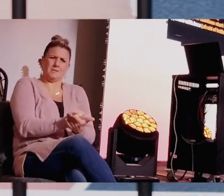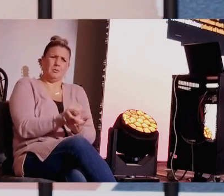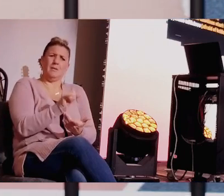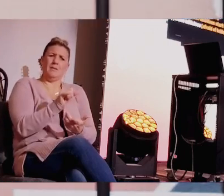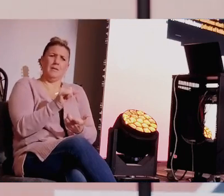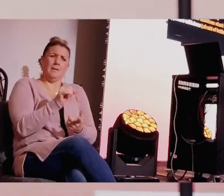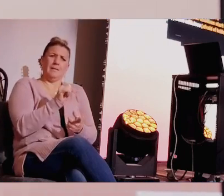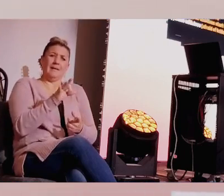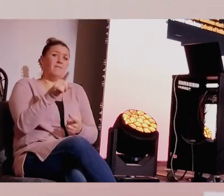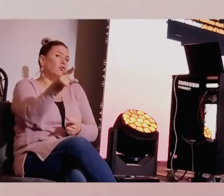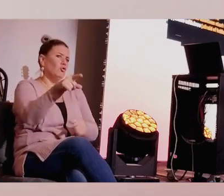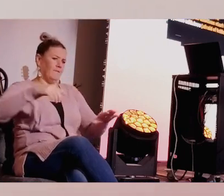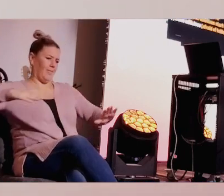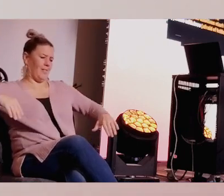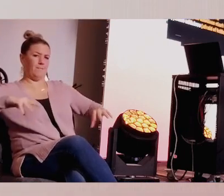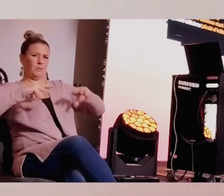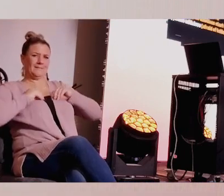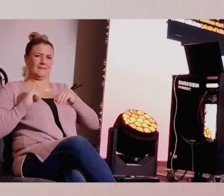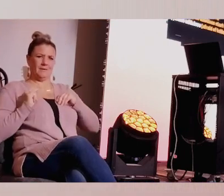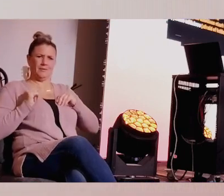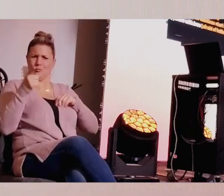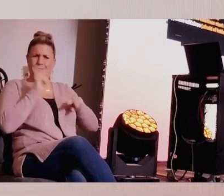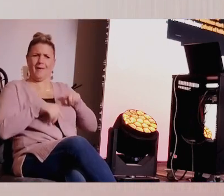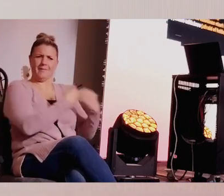it from the Father. You can't do it.